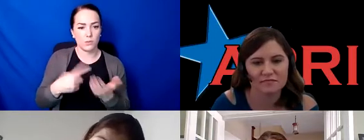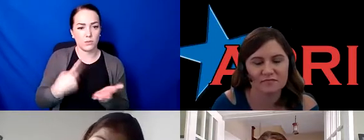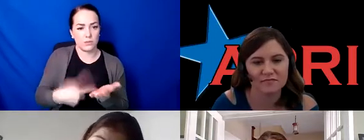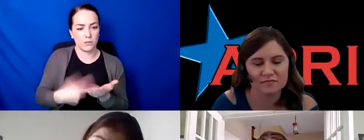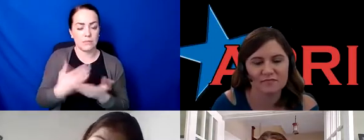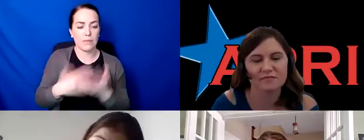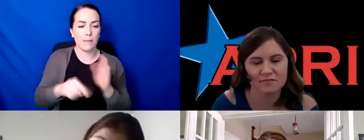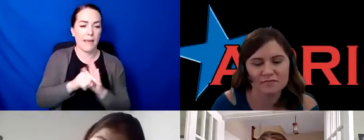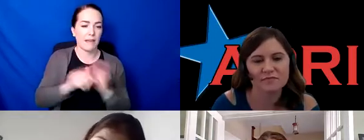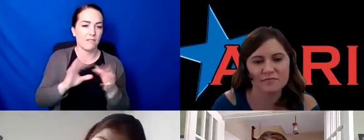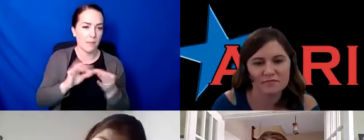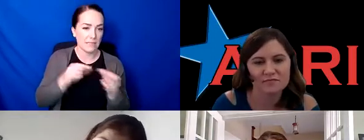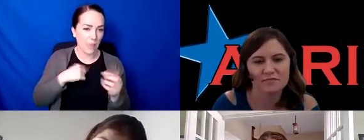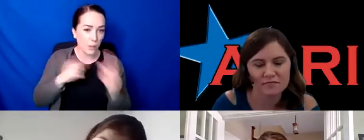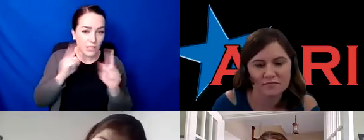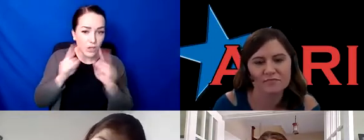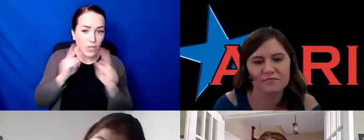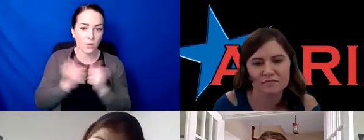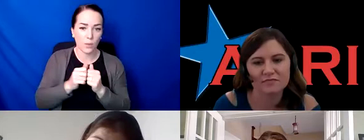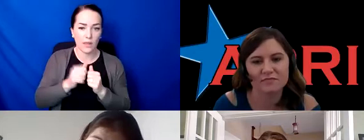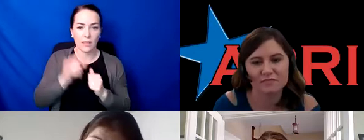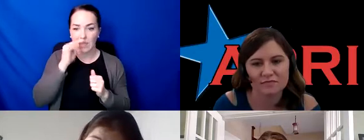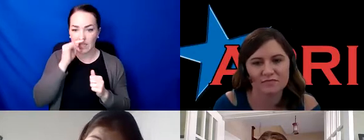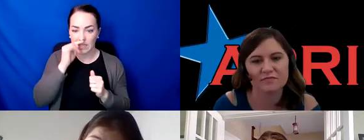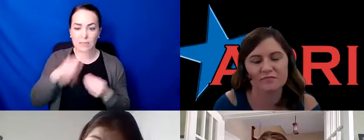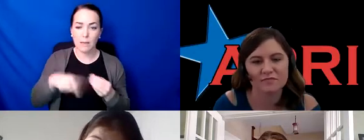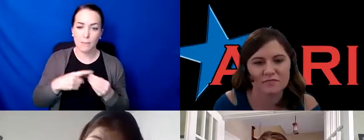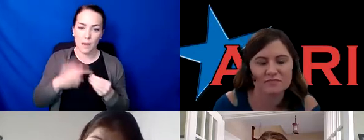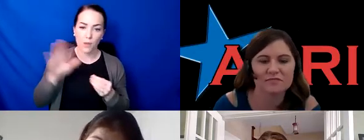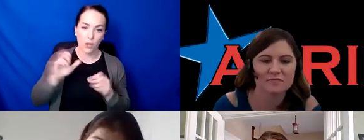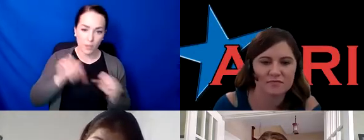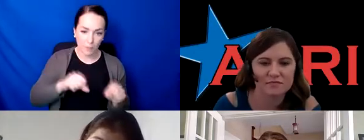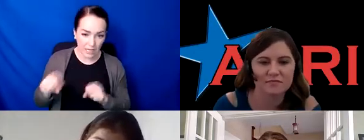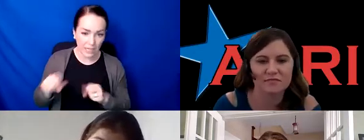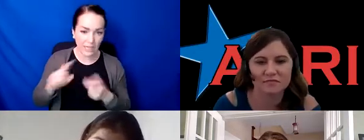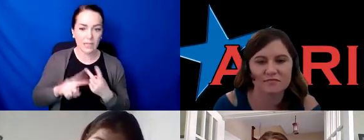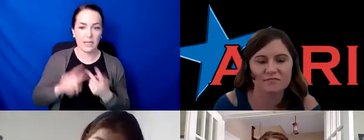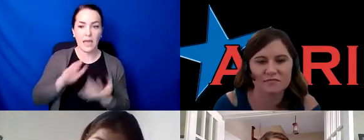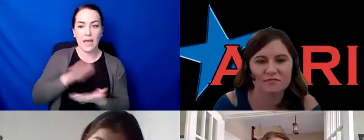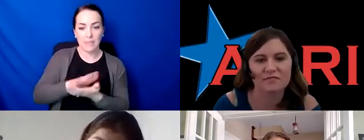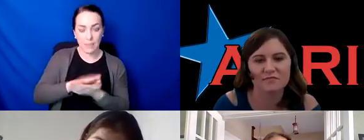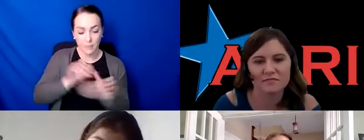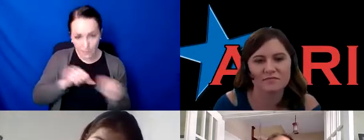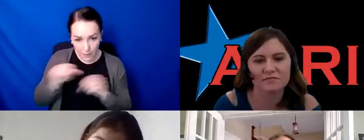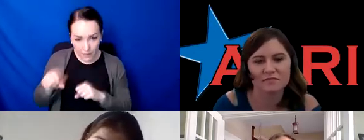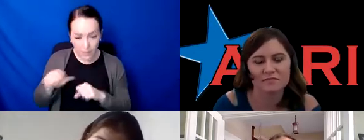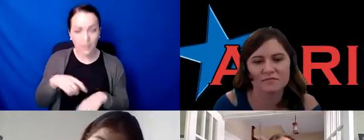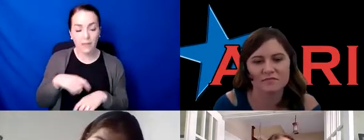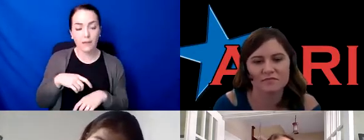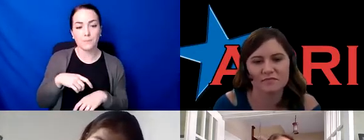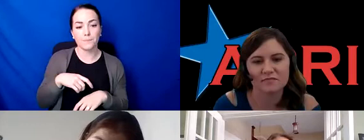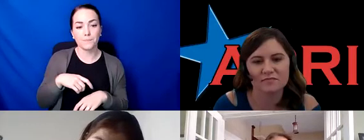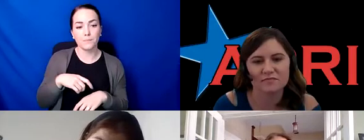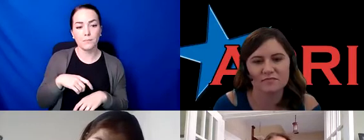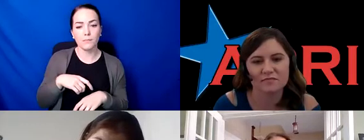comments that I was hearing amongst kids in regard to ability, in regard to academic ability. And it just